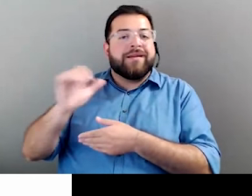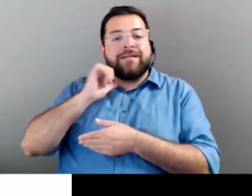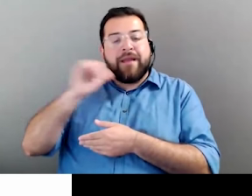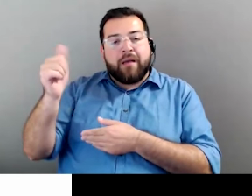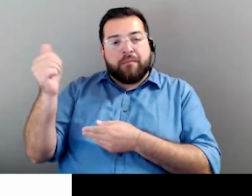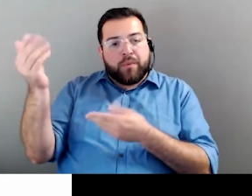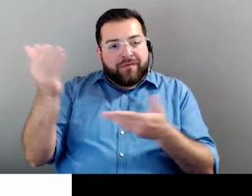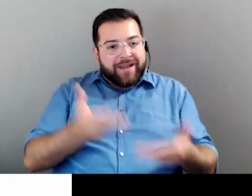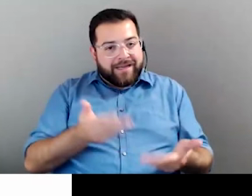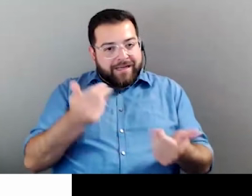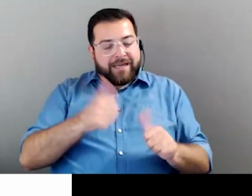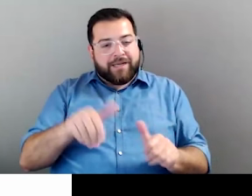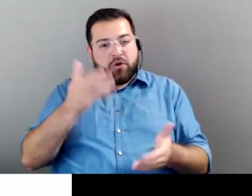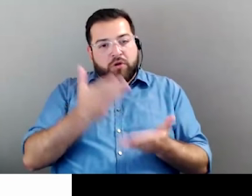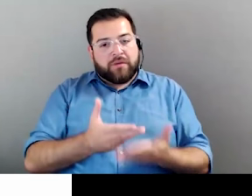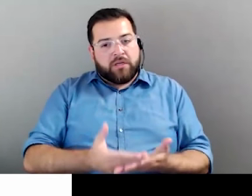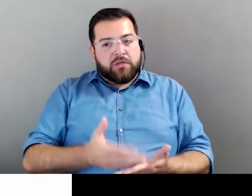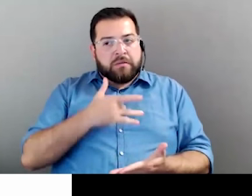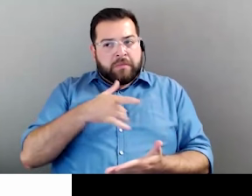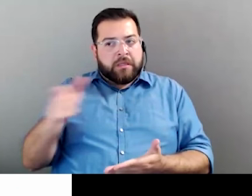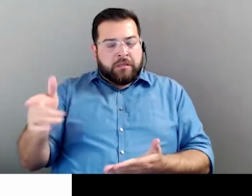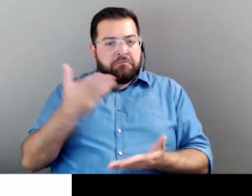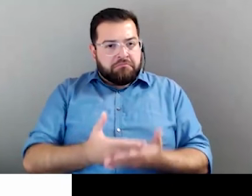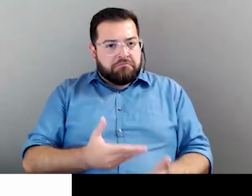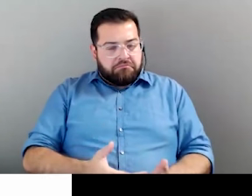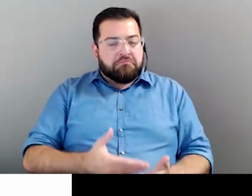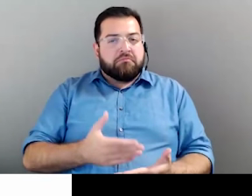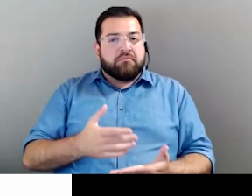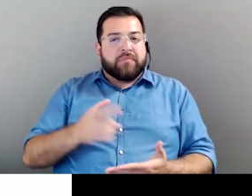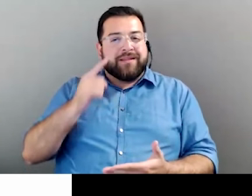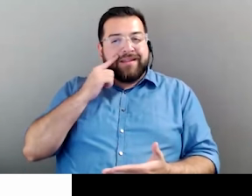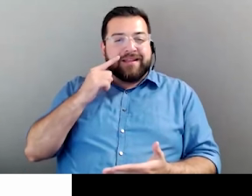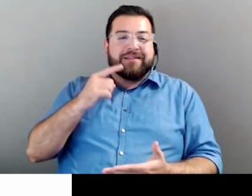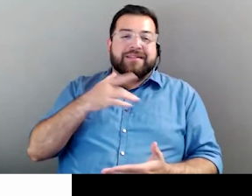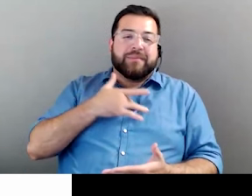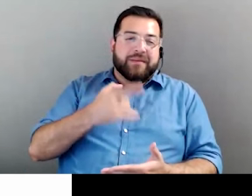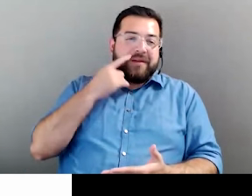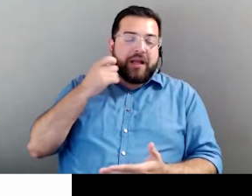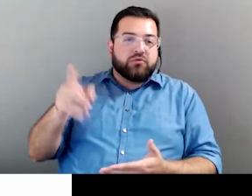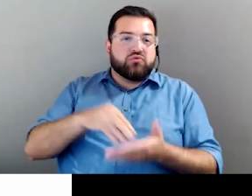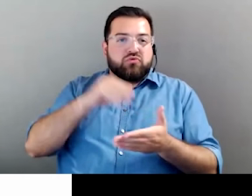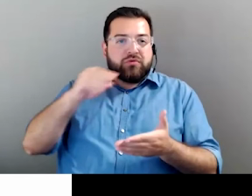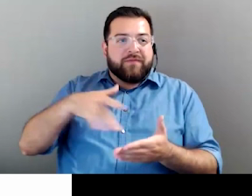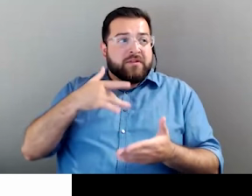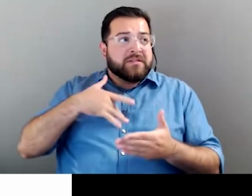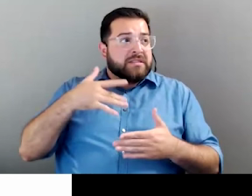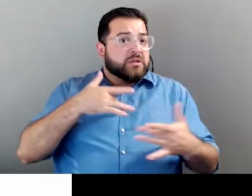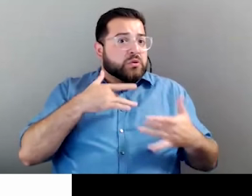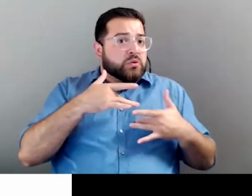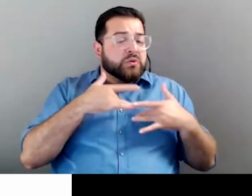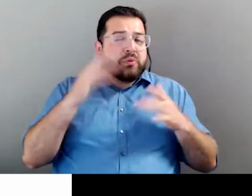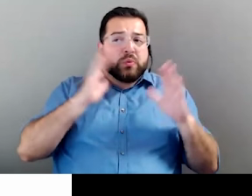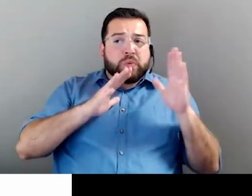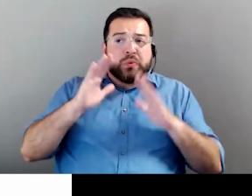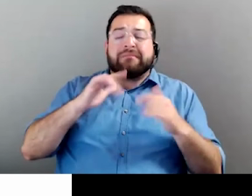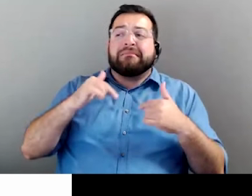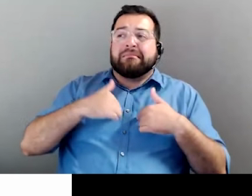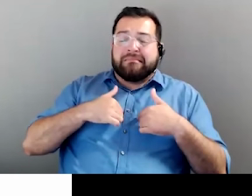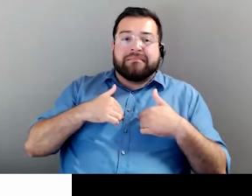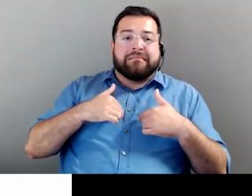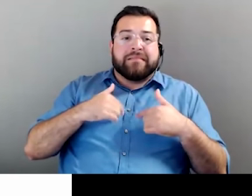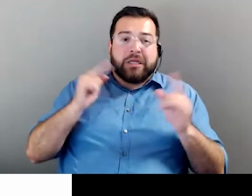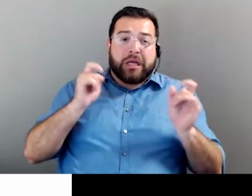of documentation. I think mainly because they're worried and they're like, hey, you know, I do have issues, I do have complications in my pregnancy, so